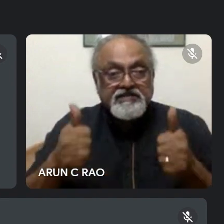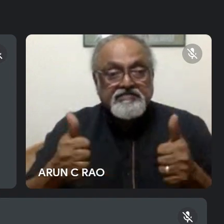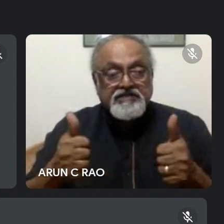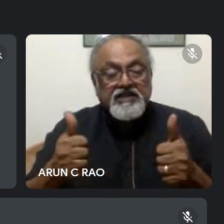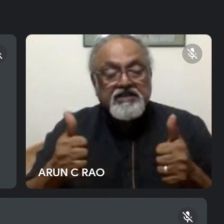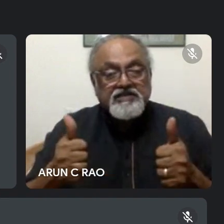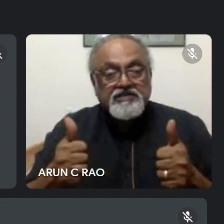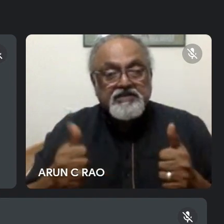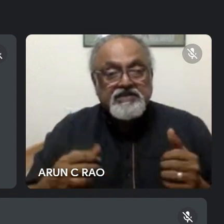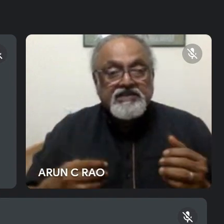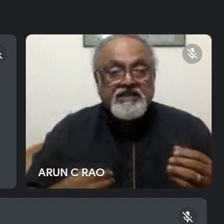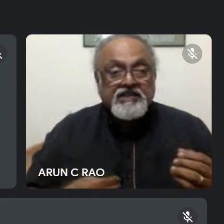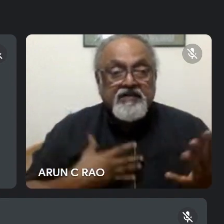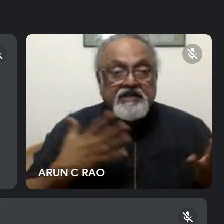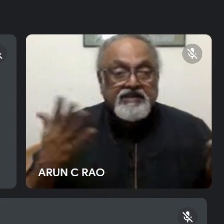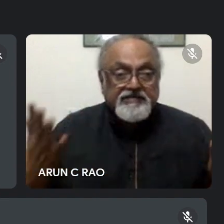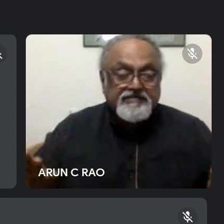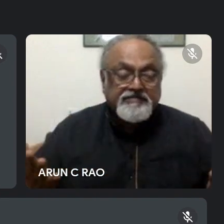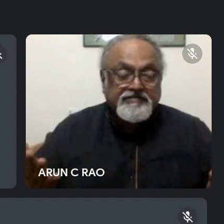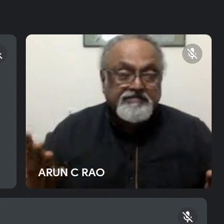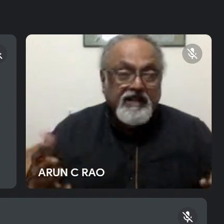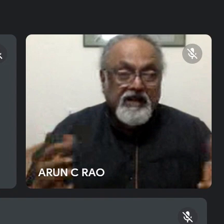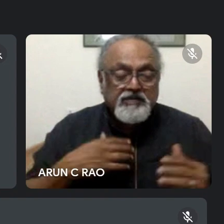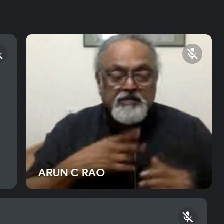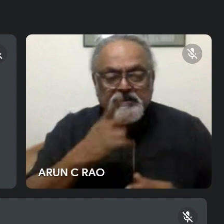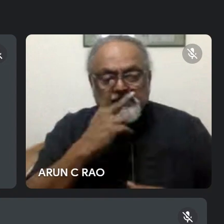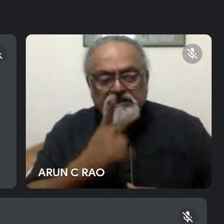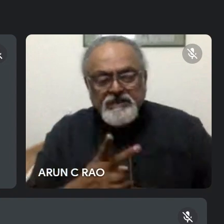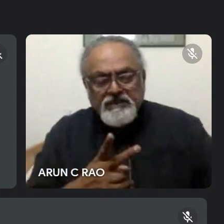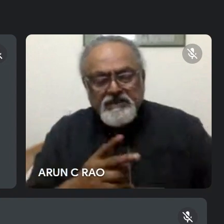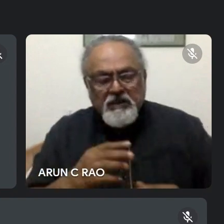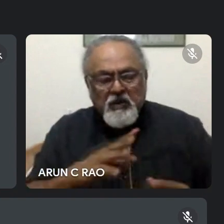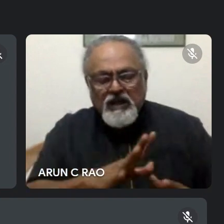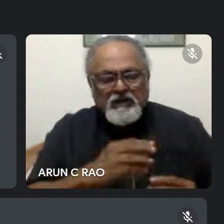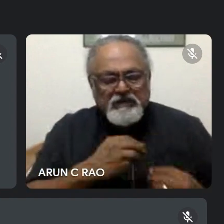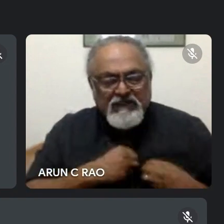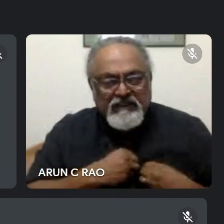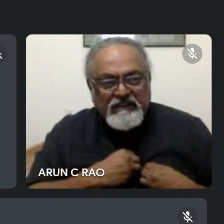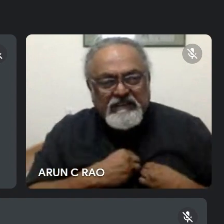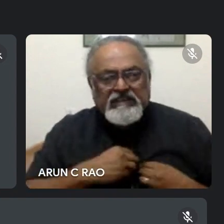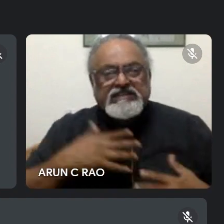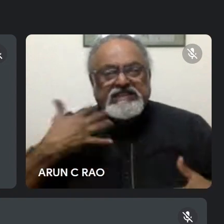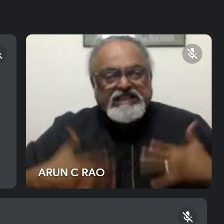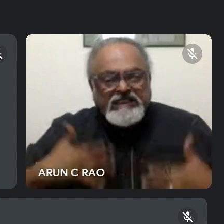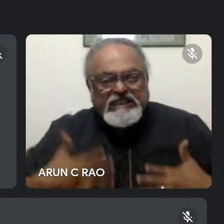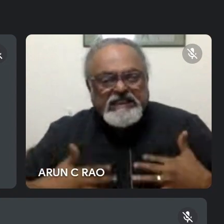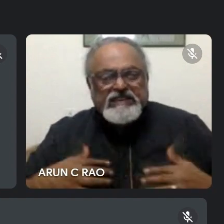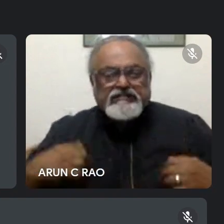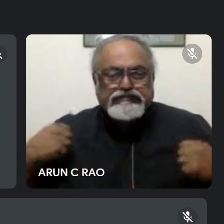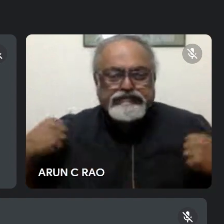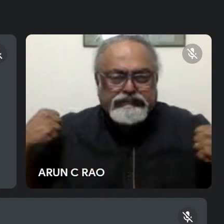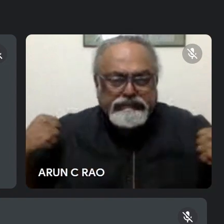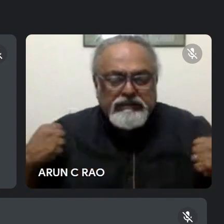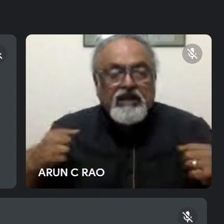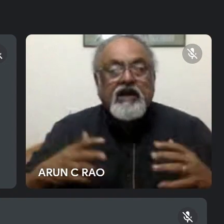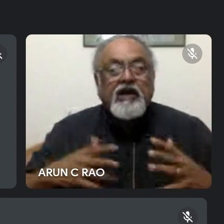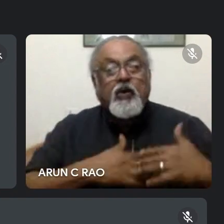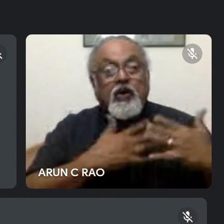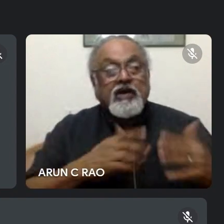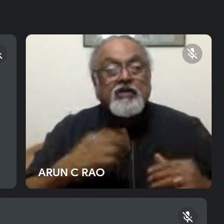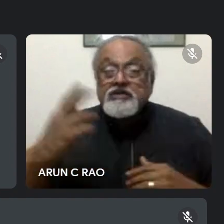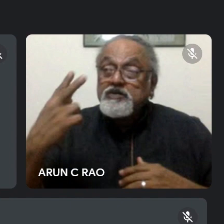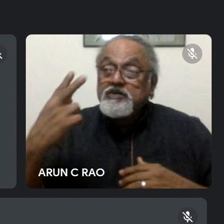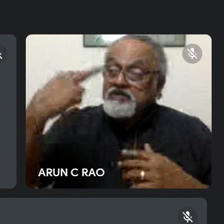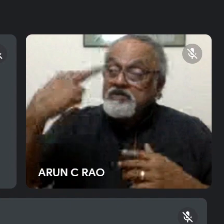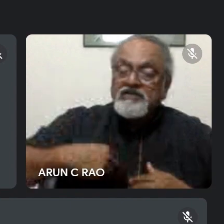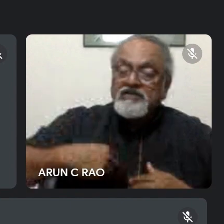recognize the kinds of struggles and disparities we sort of have from within, than to be able to recognize it as a